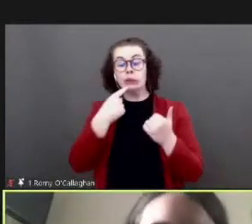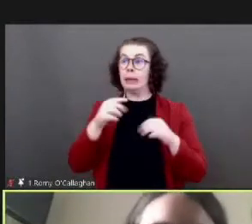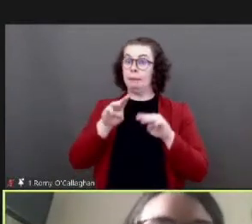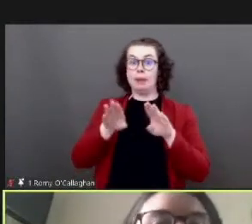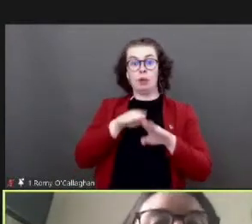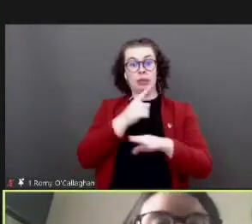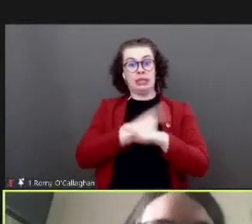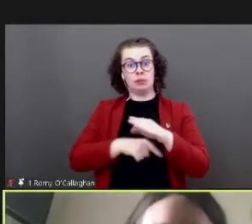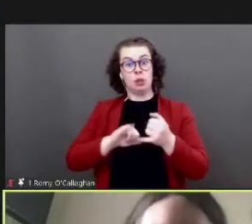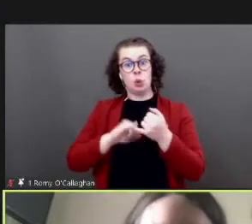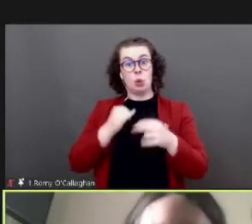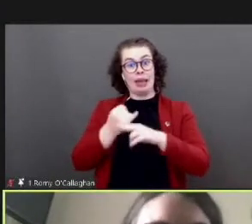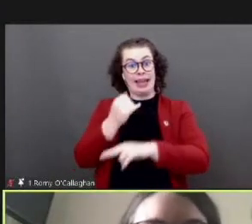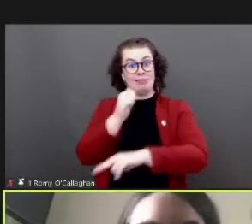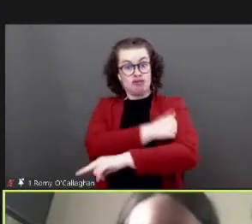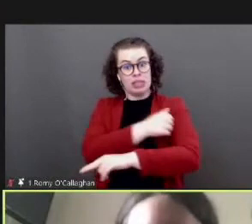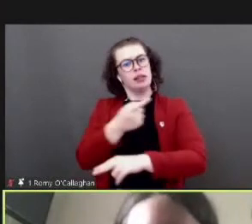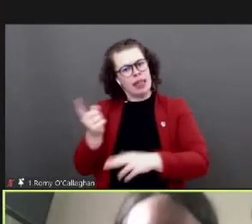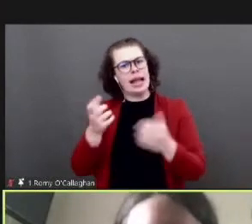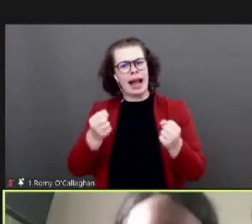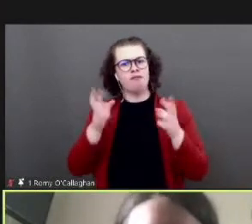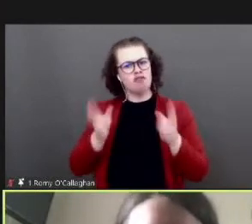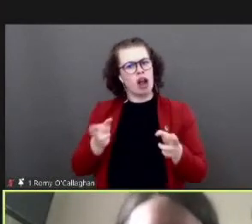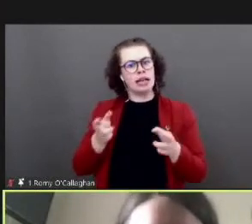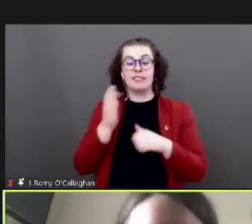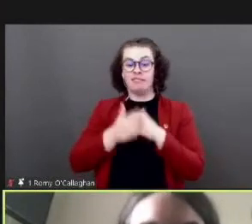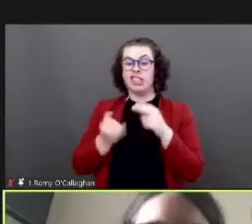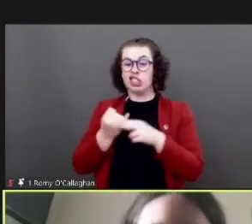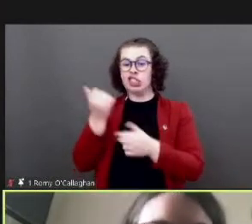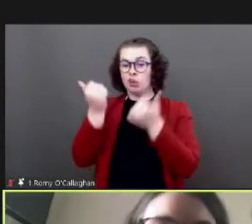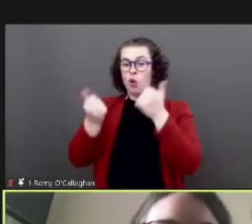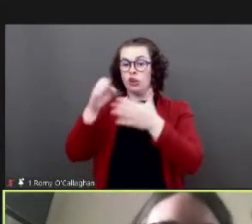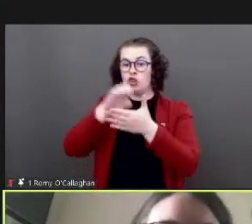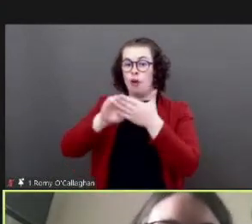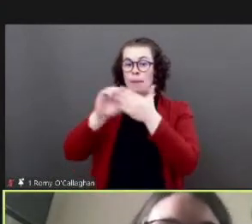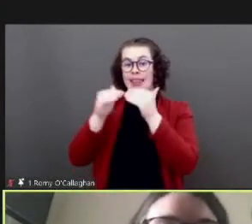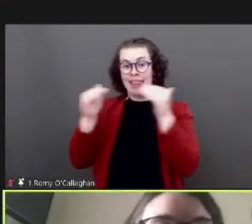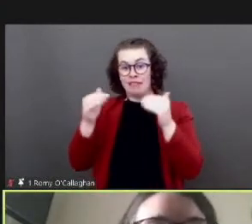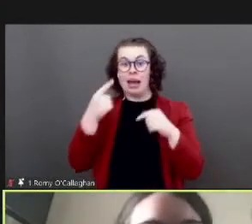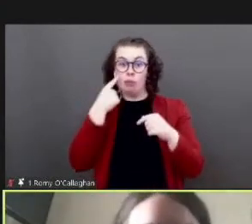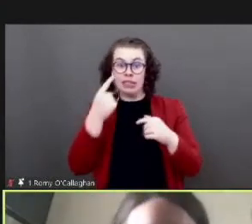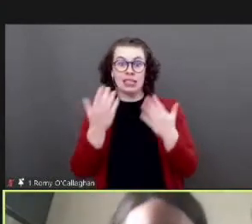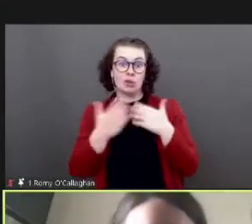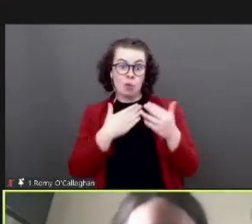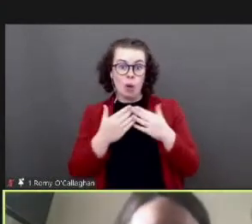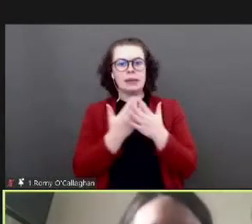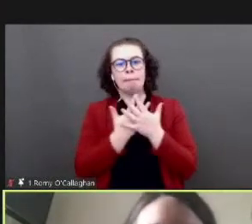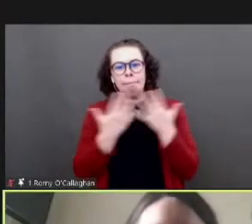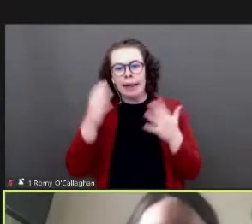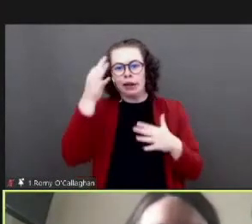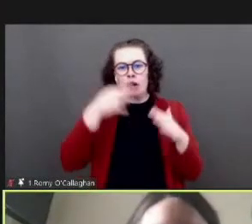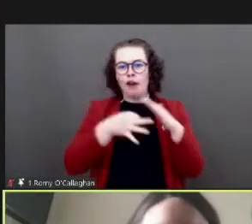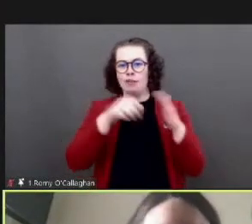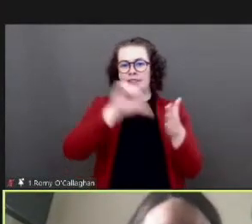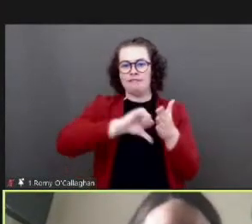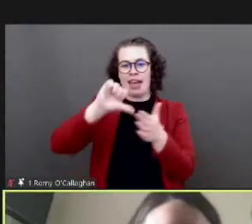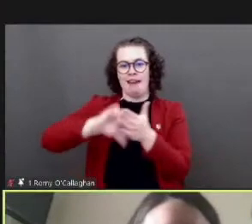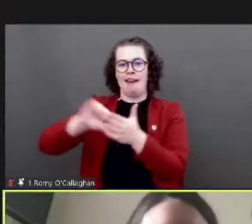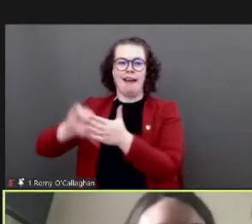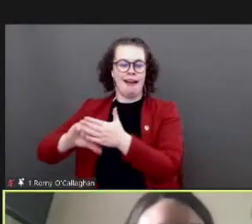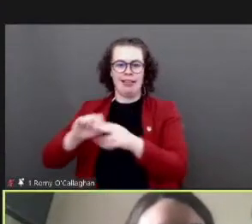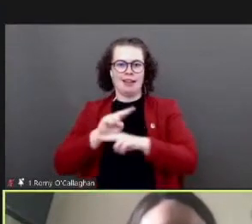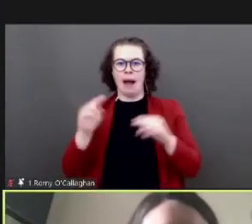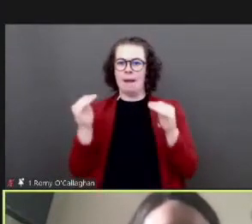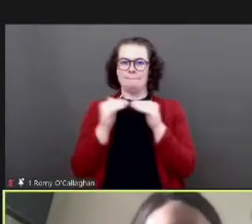are in prison have rights, and that those rights need to be respected, and states are failing in that in a lot of regards. Can we go to the next slide,